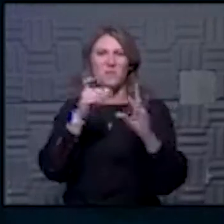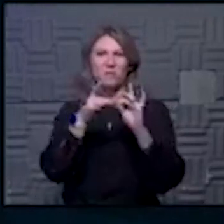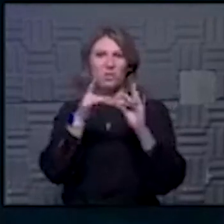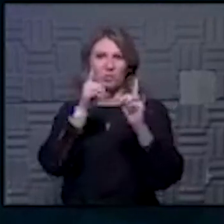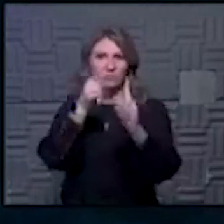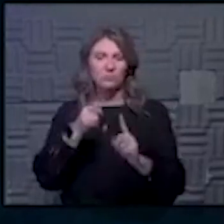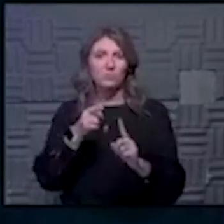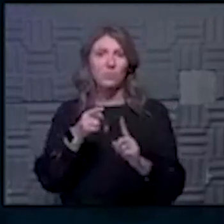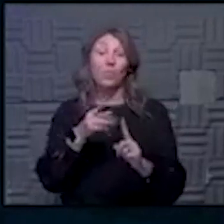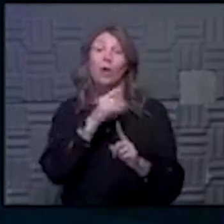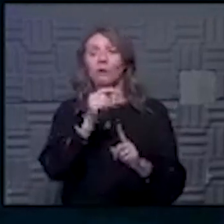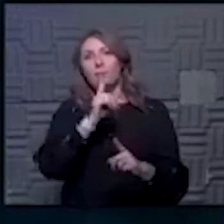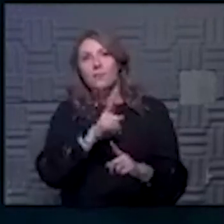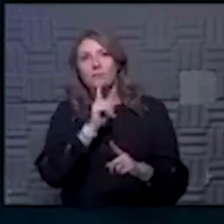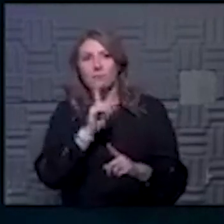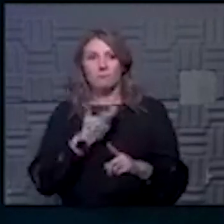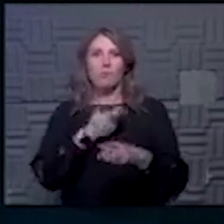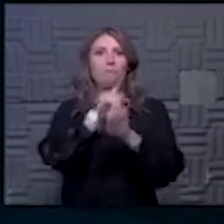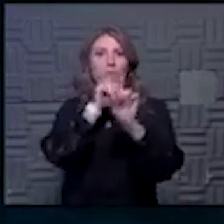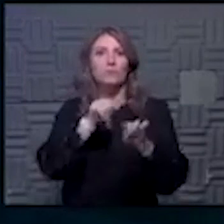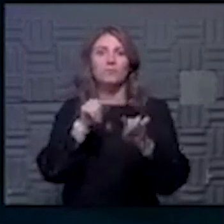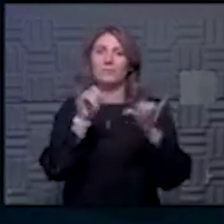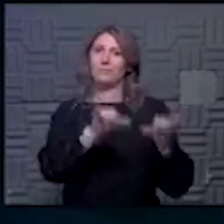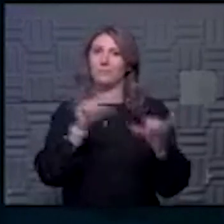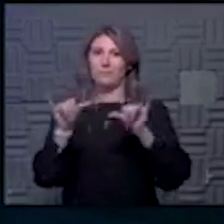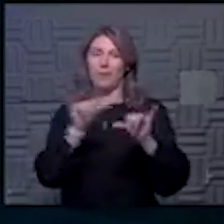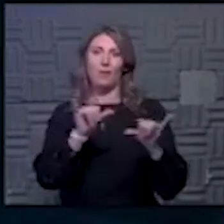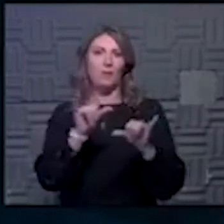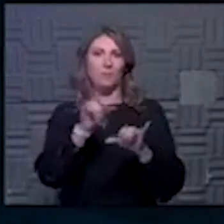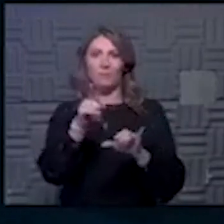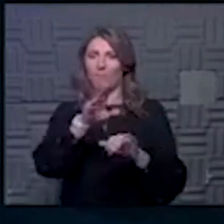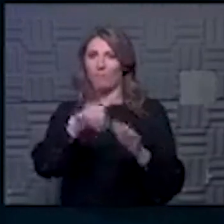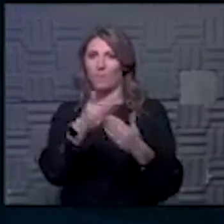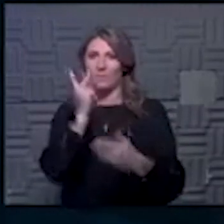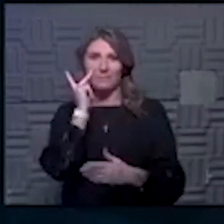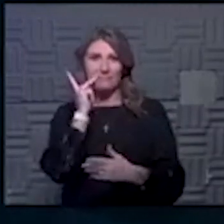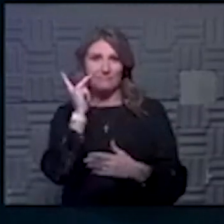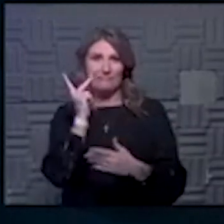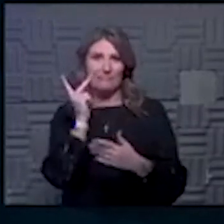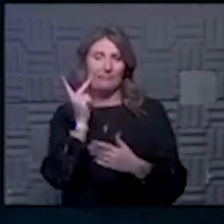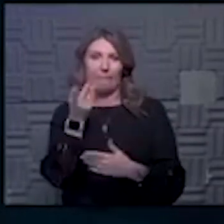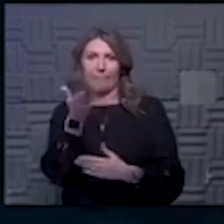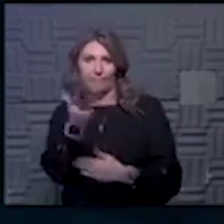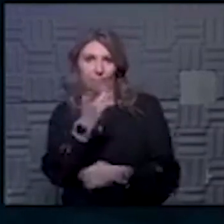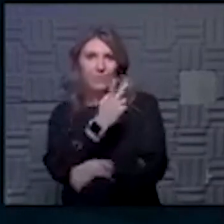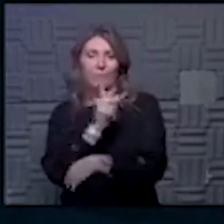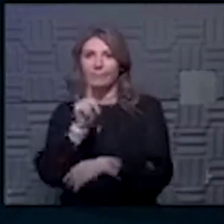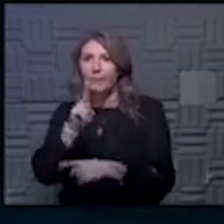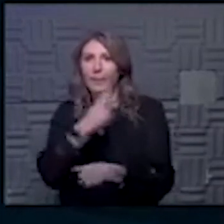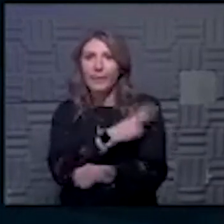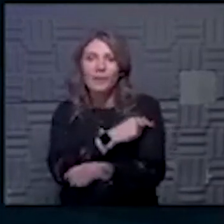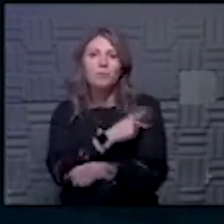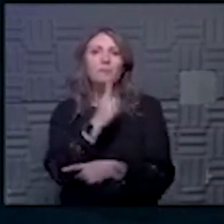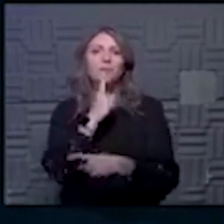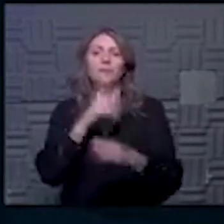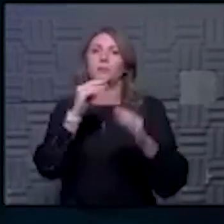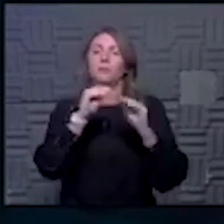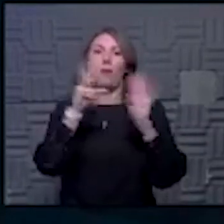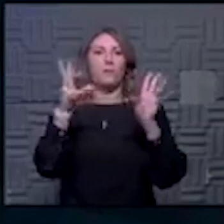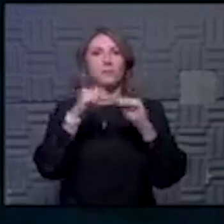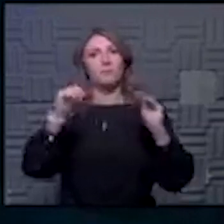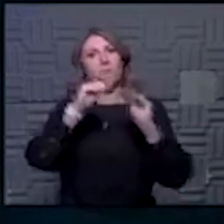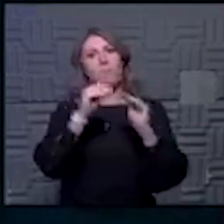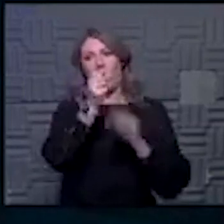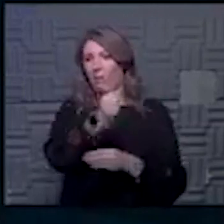And actually, I think our results were very similar to what you all have seen at KU. Obviously, we've had more hospitalizations